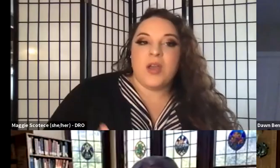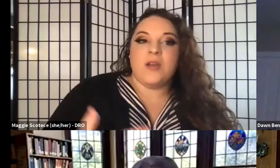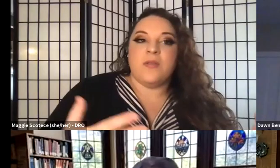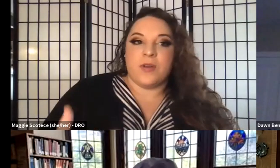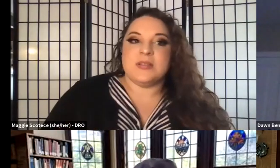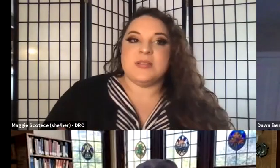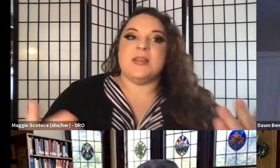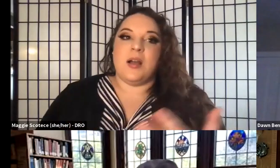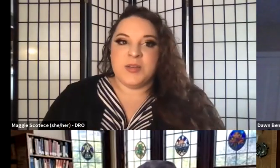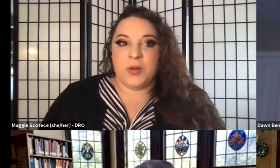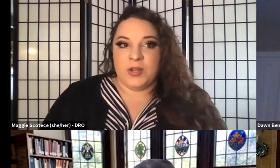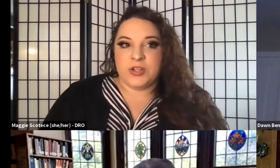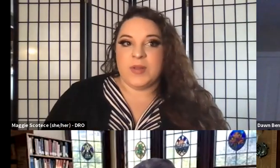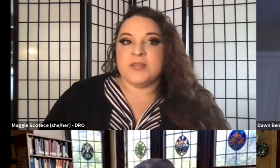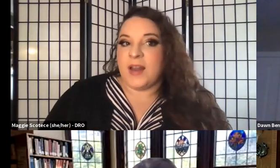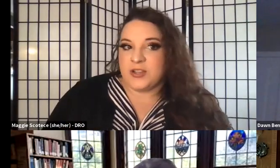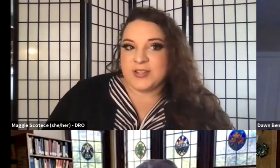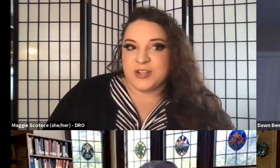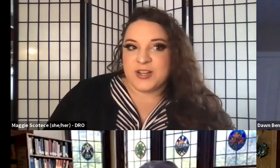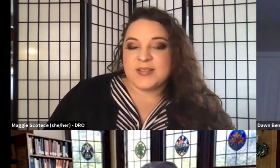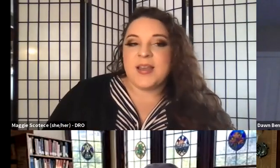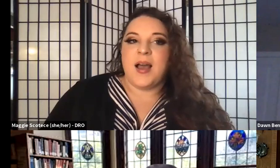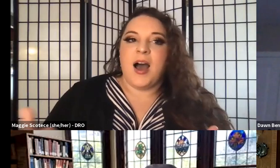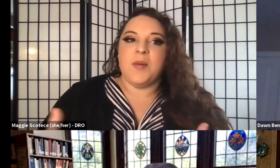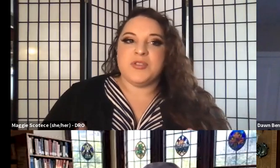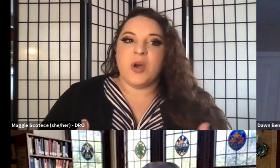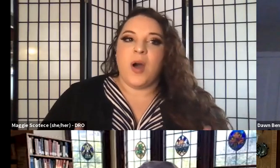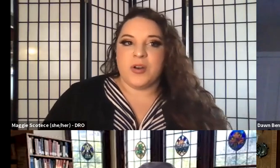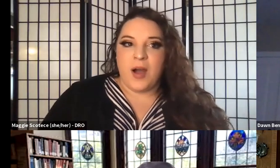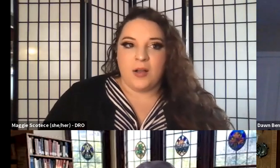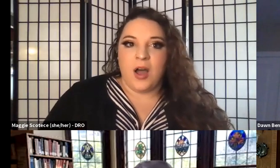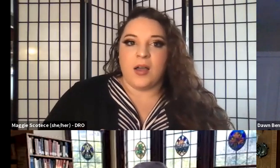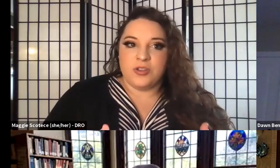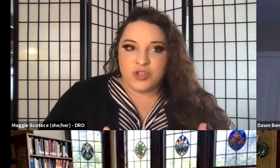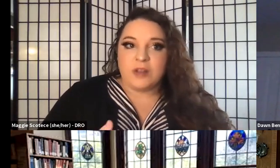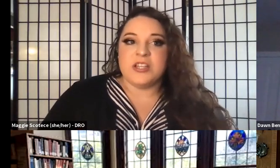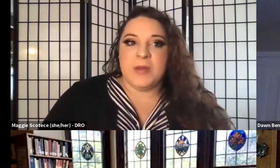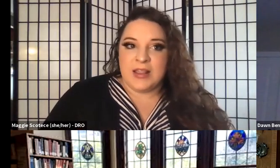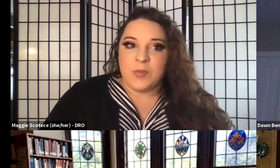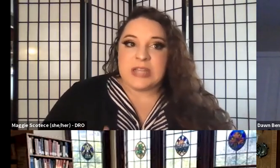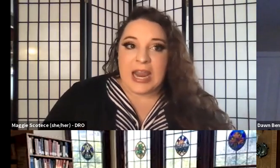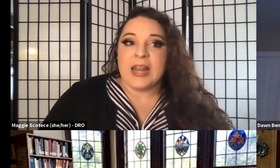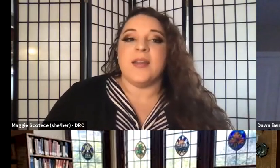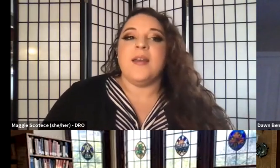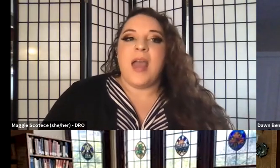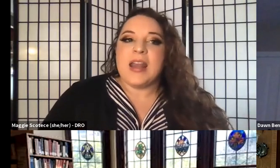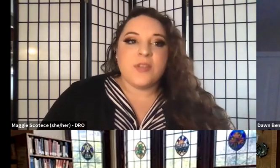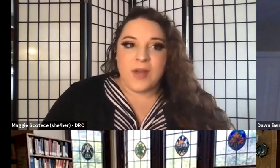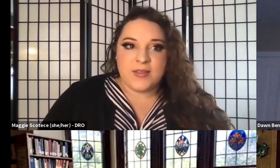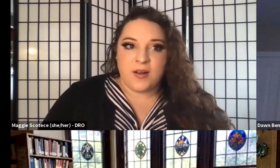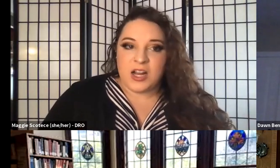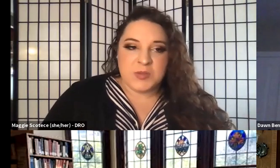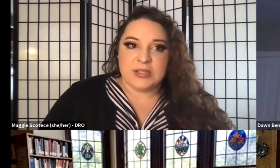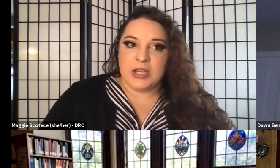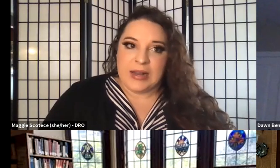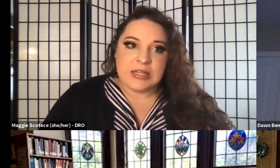decisions versus a guardianship that only determines financial decisions. So under Ohio law, generally speaking, they retain any of the rights